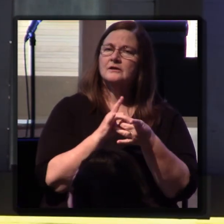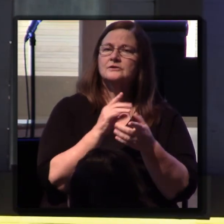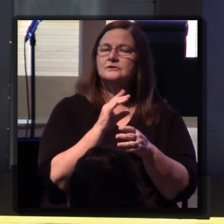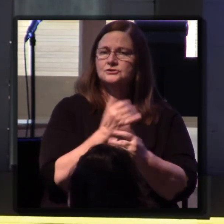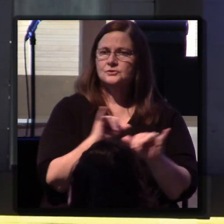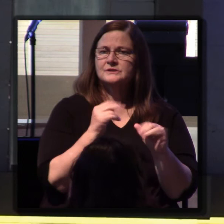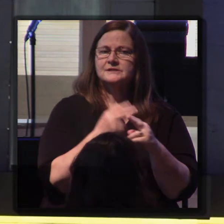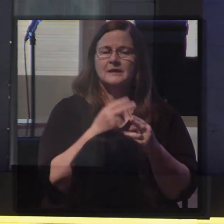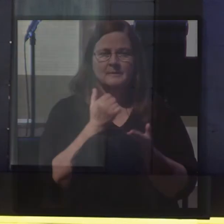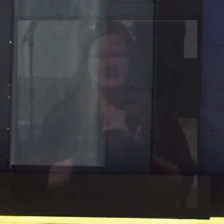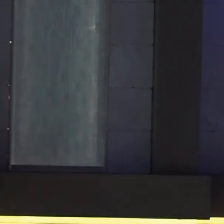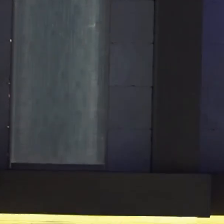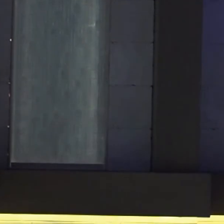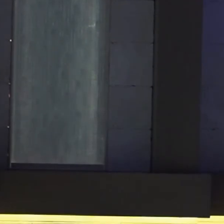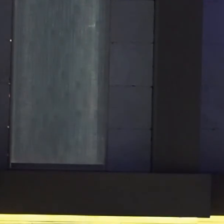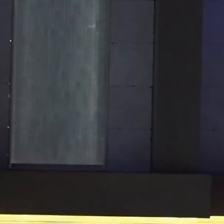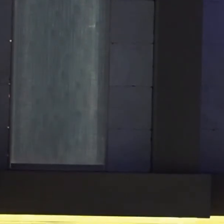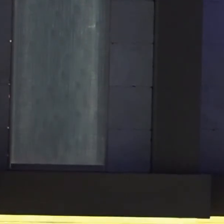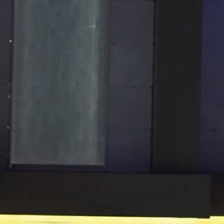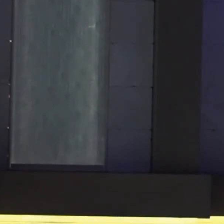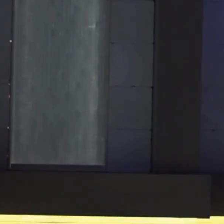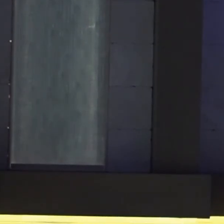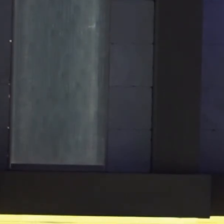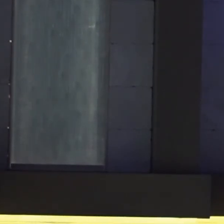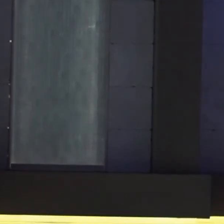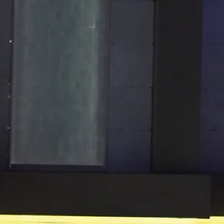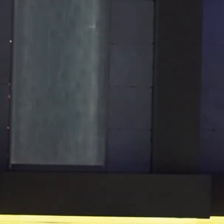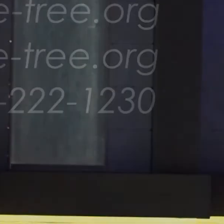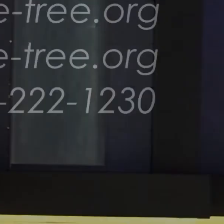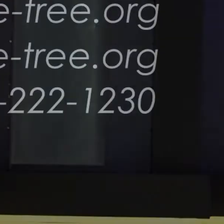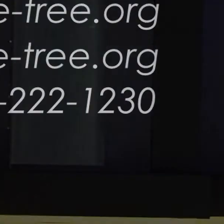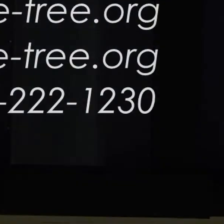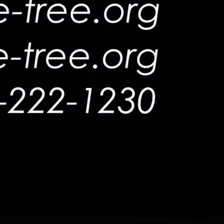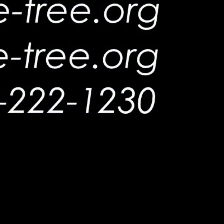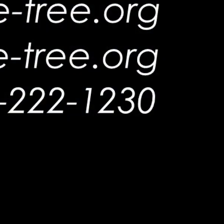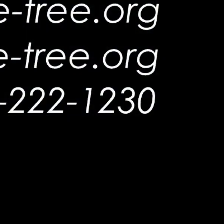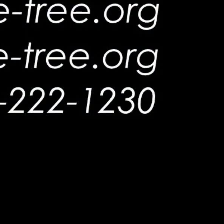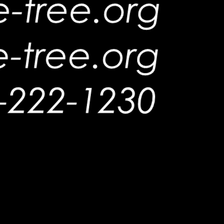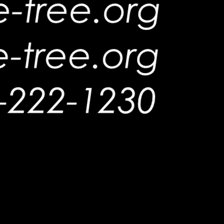We ask all these things in Yeshua's name. Amen.